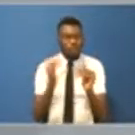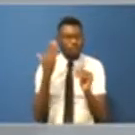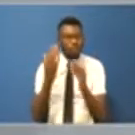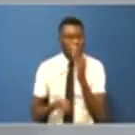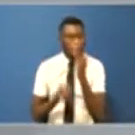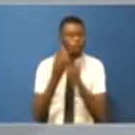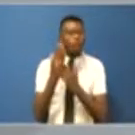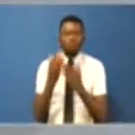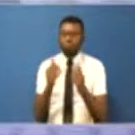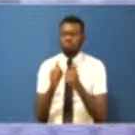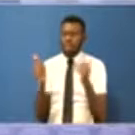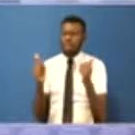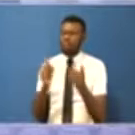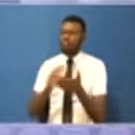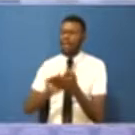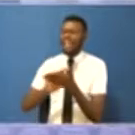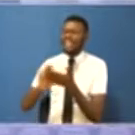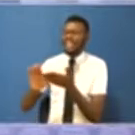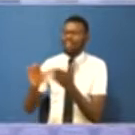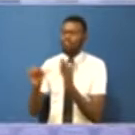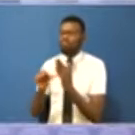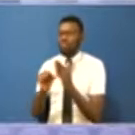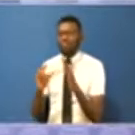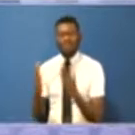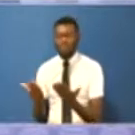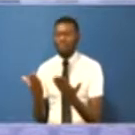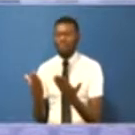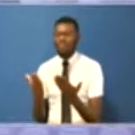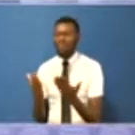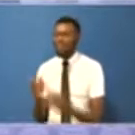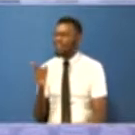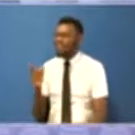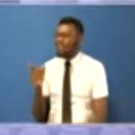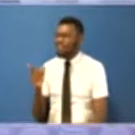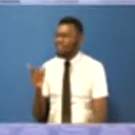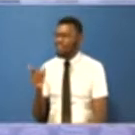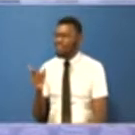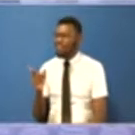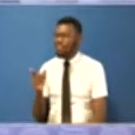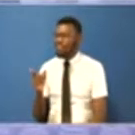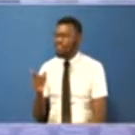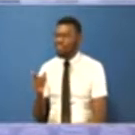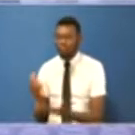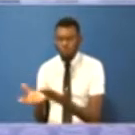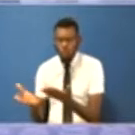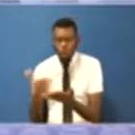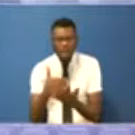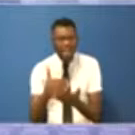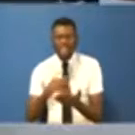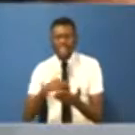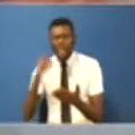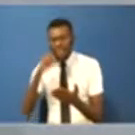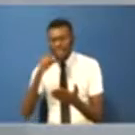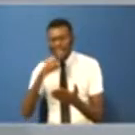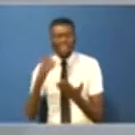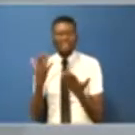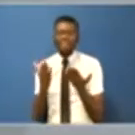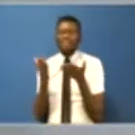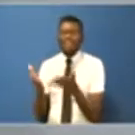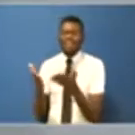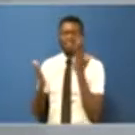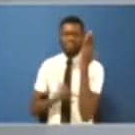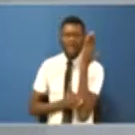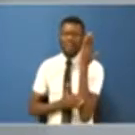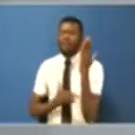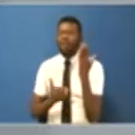up how would you have cleaned that mess mr yamamu hey give collect garbage the garbage was terrible that